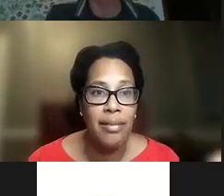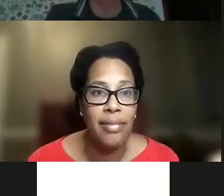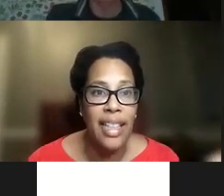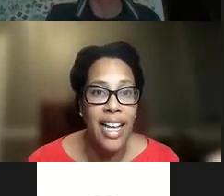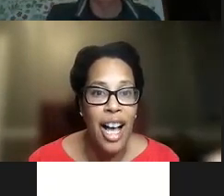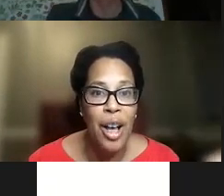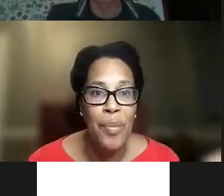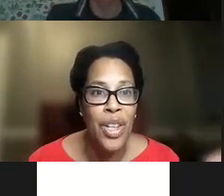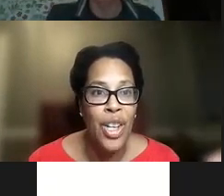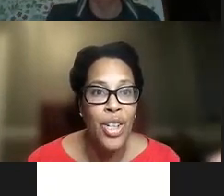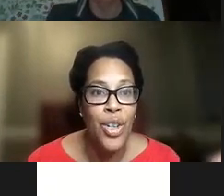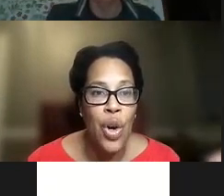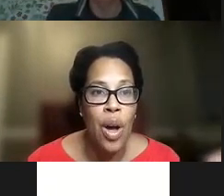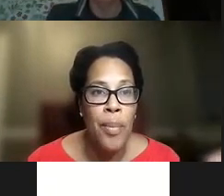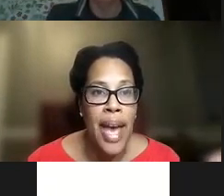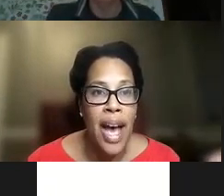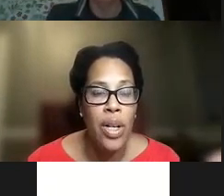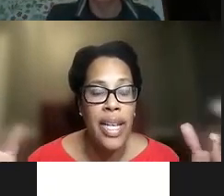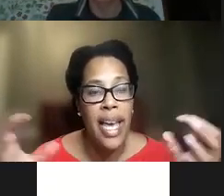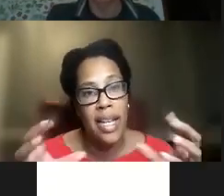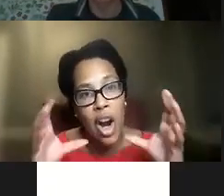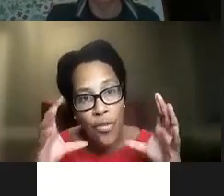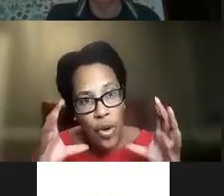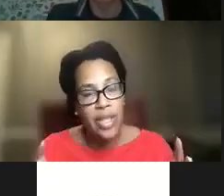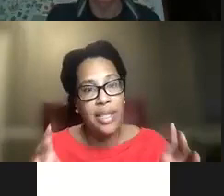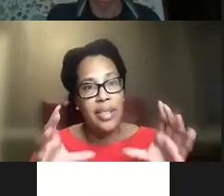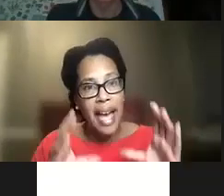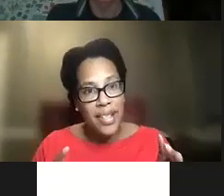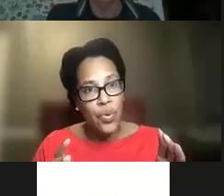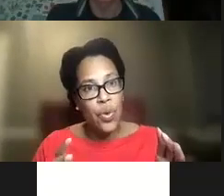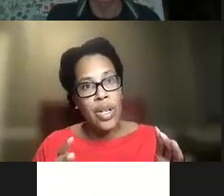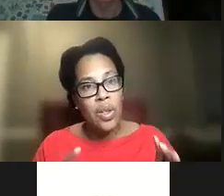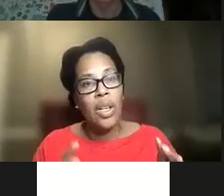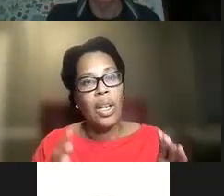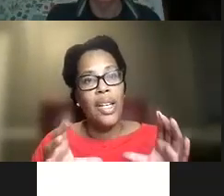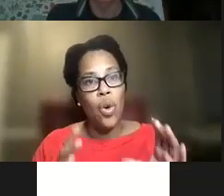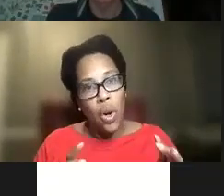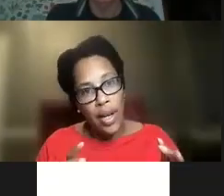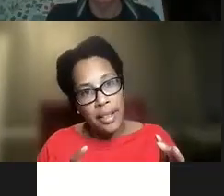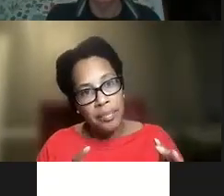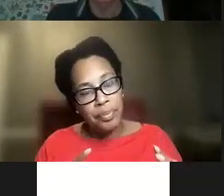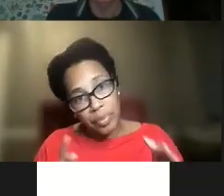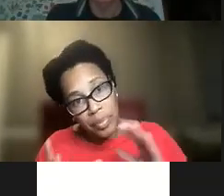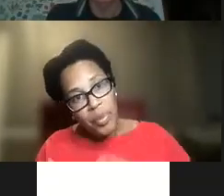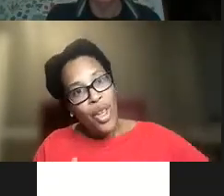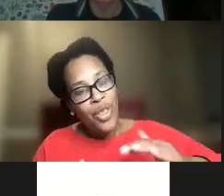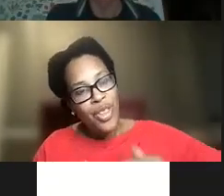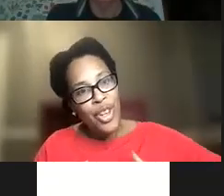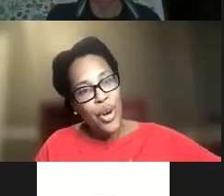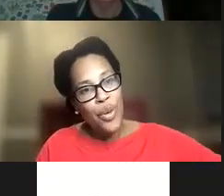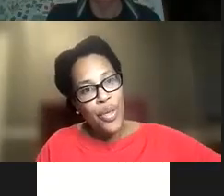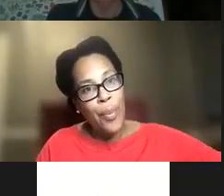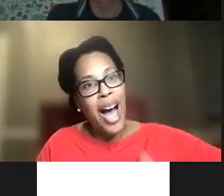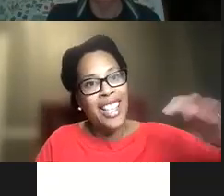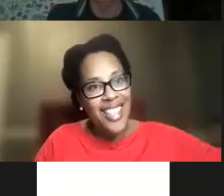Boston, you know, about, again, and our focus as a task force is on, you